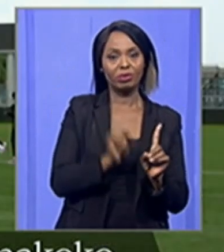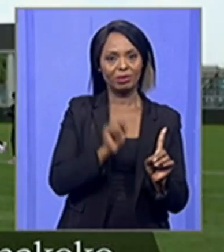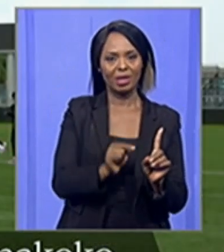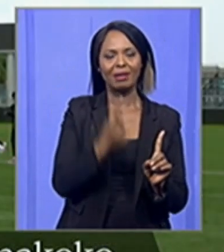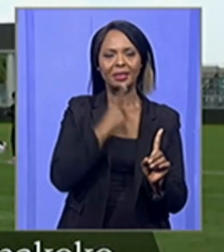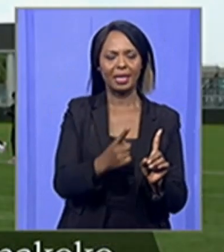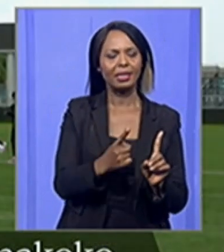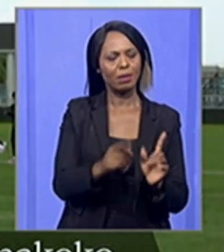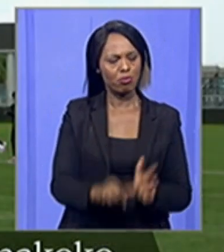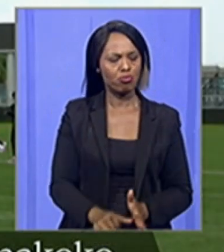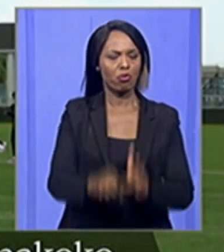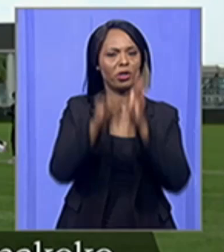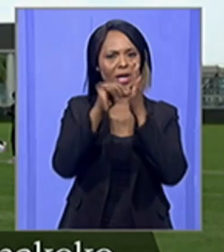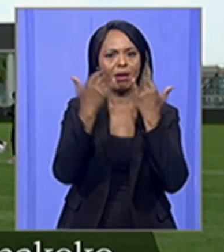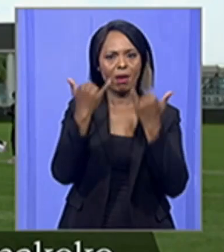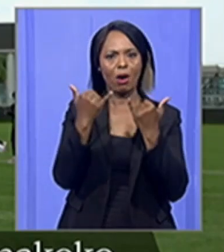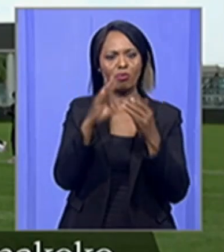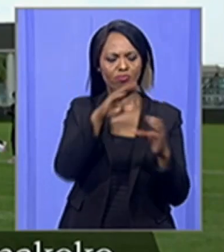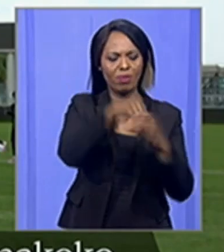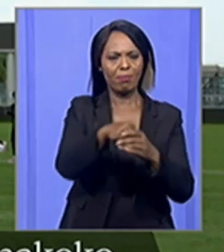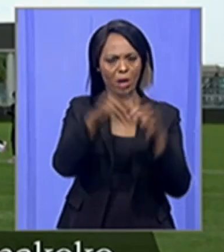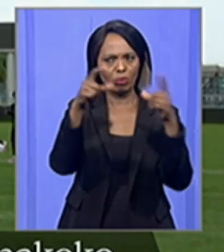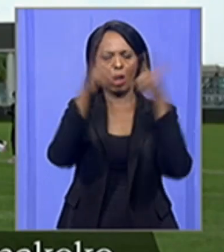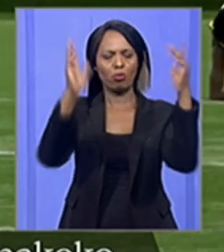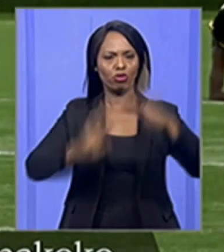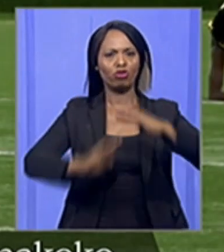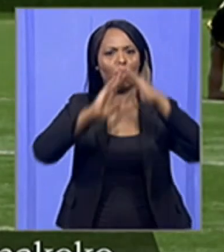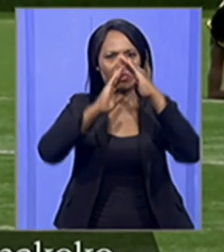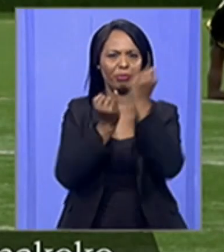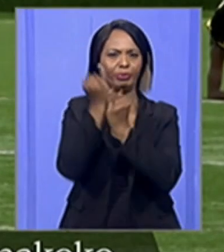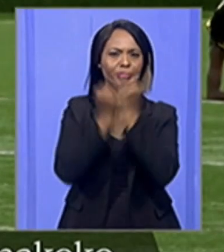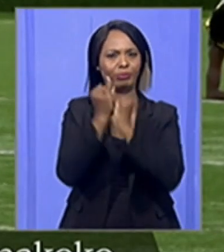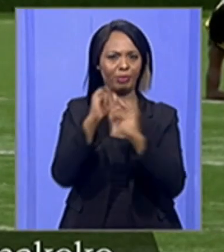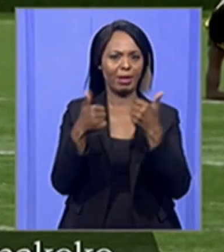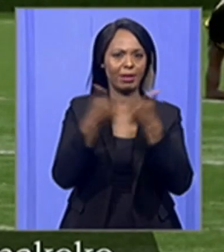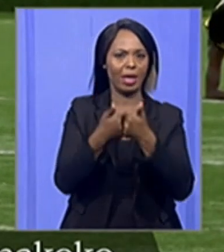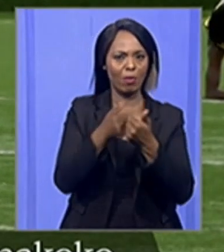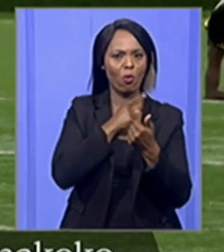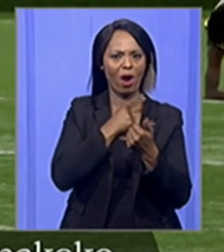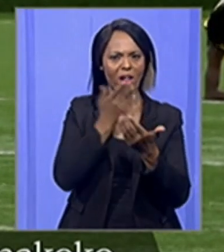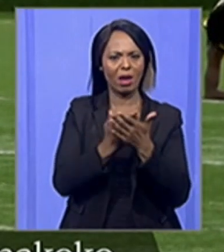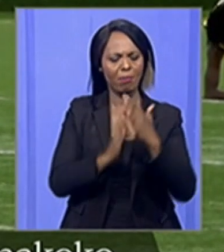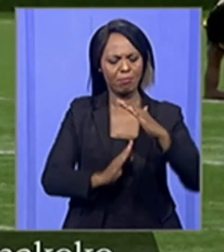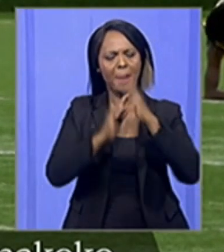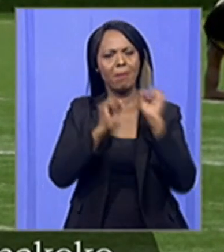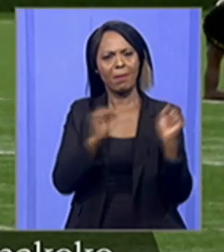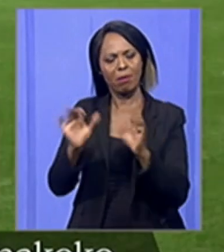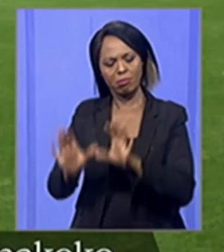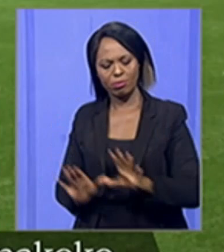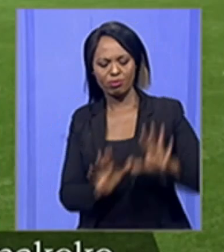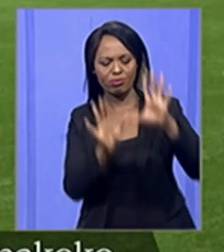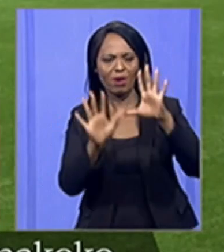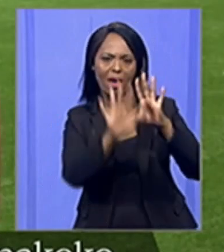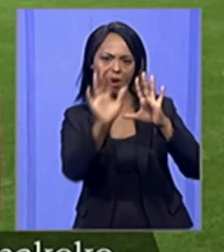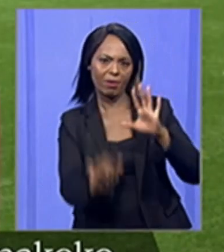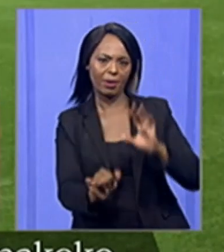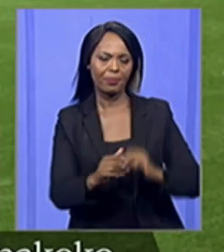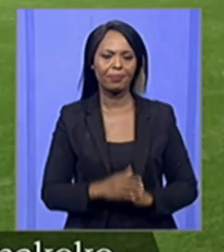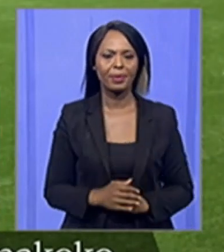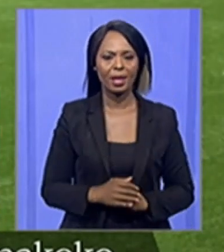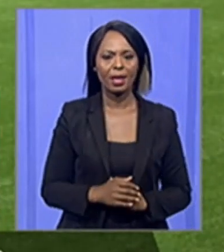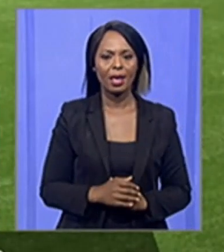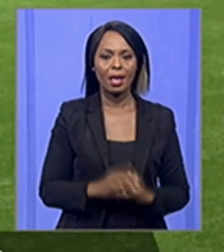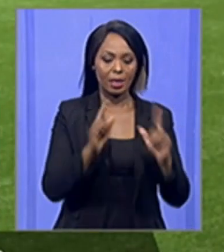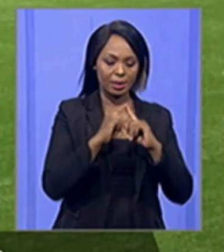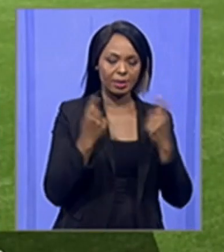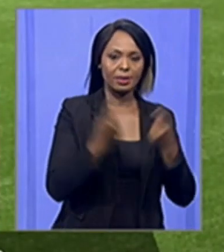tsenela di-tournamente tše kgolo go ba maemong a godimo kontinenteng. It's important for the development of the team, the growth of the team,